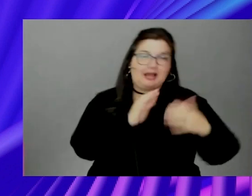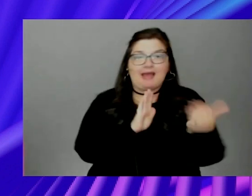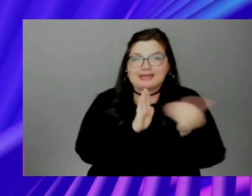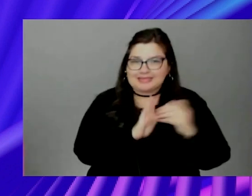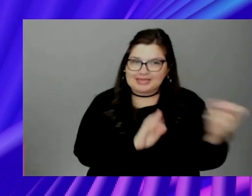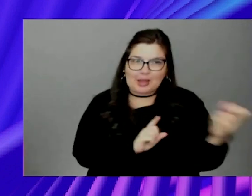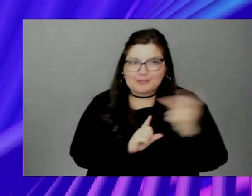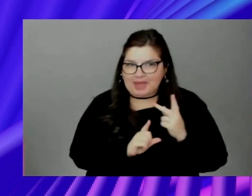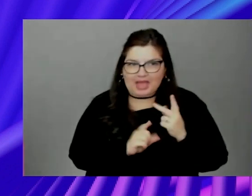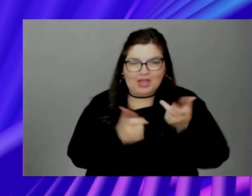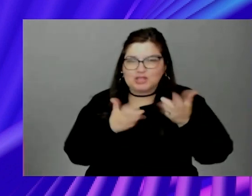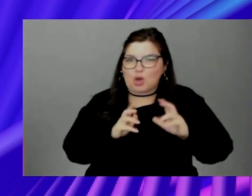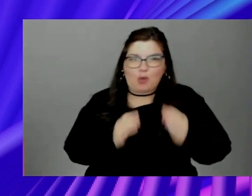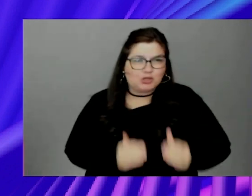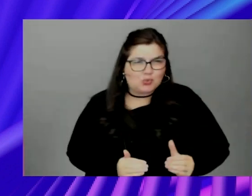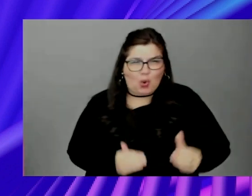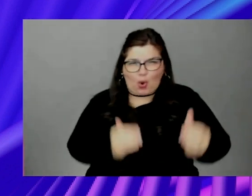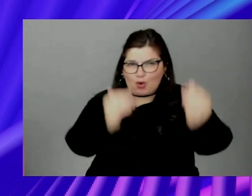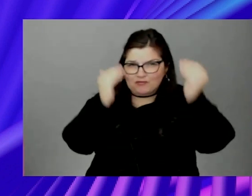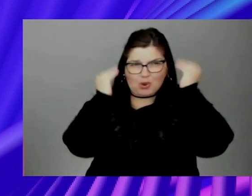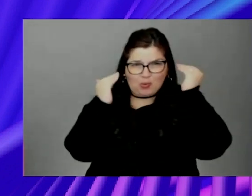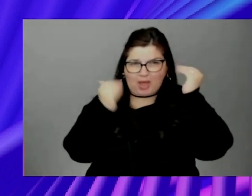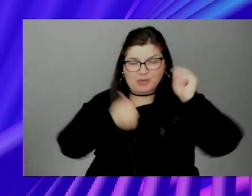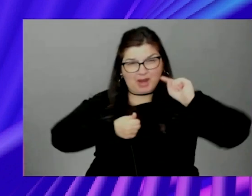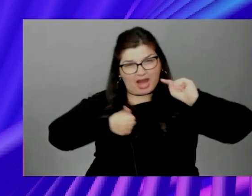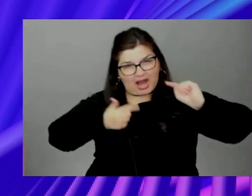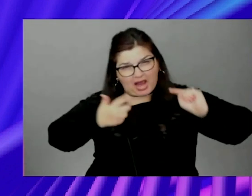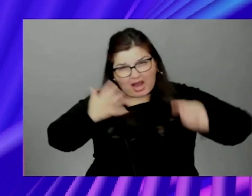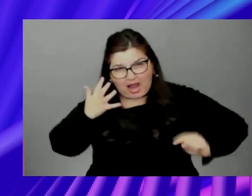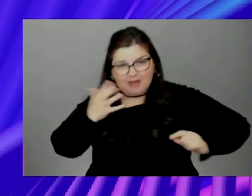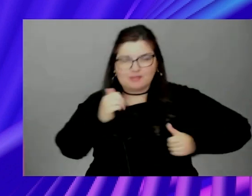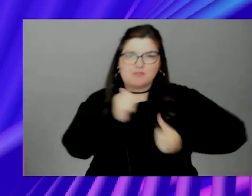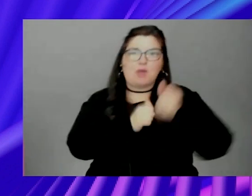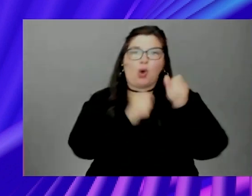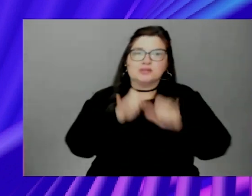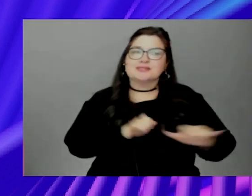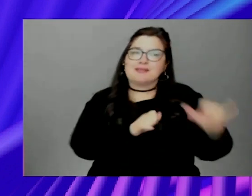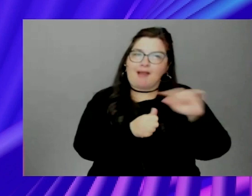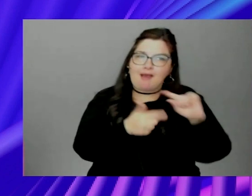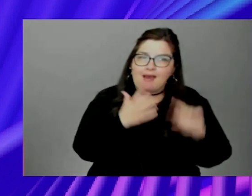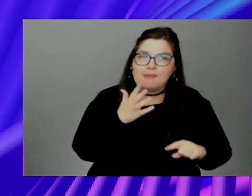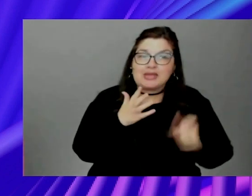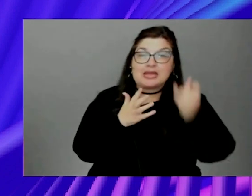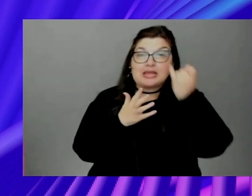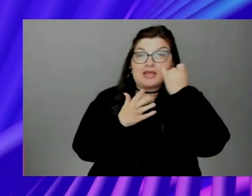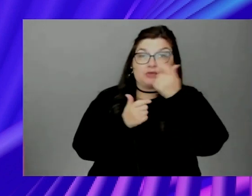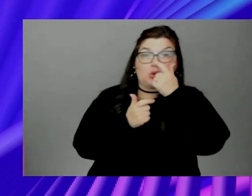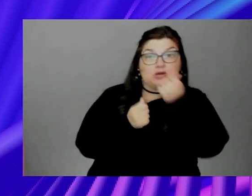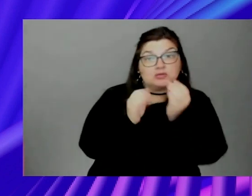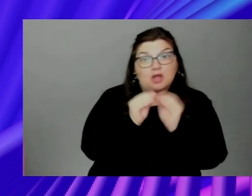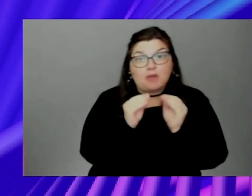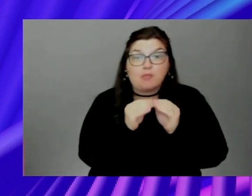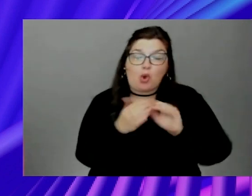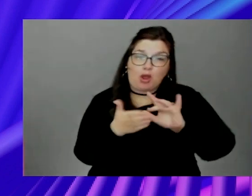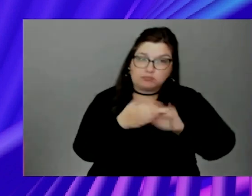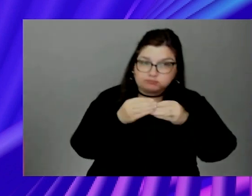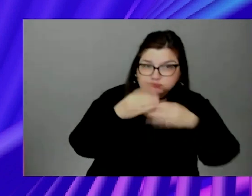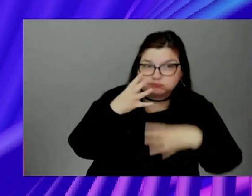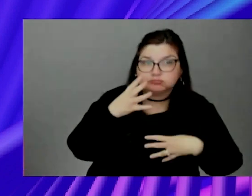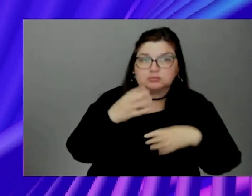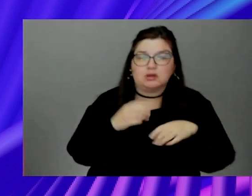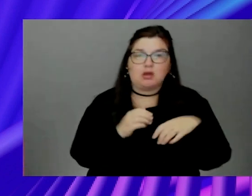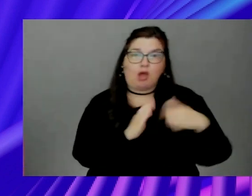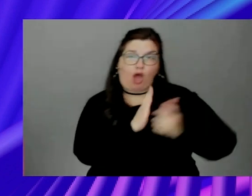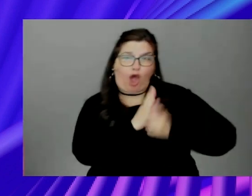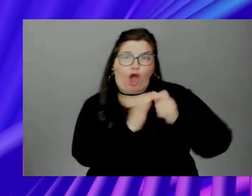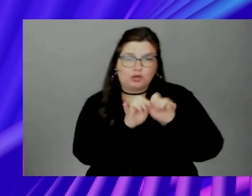overwhelm you with every option. This is the most common one, but I could say more to get advanced and you can start seeing. I could turn auto scaling on, load